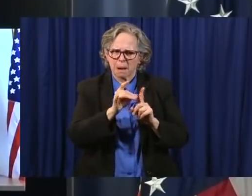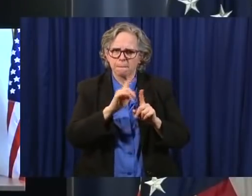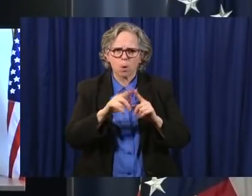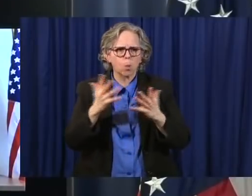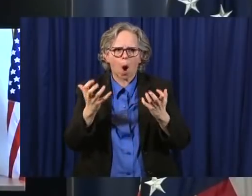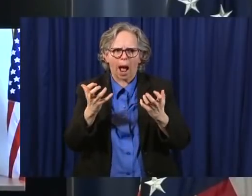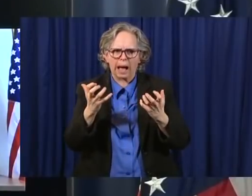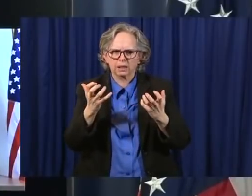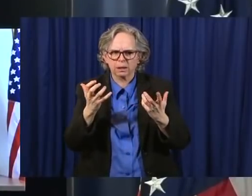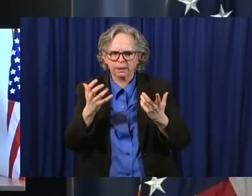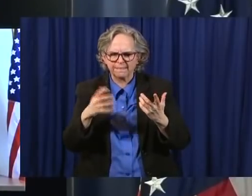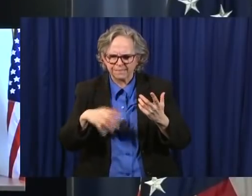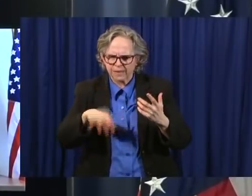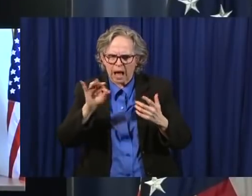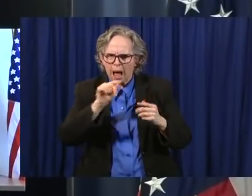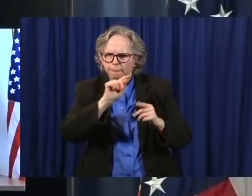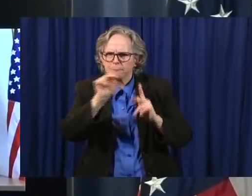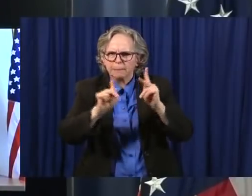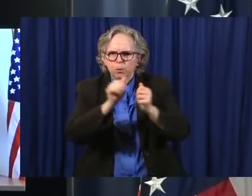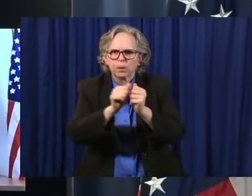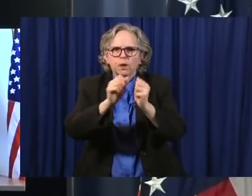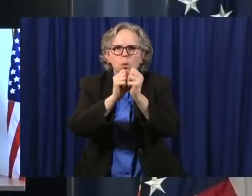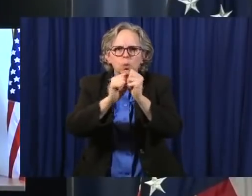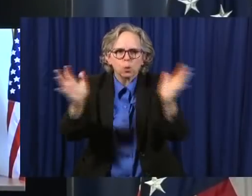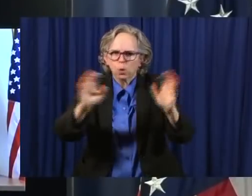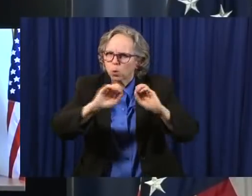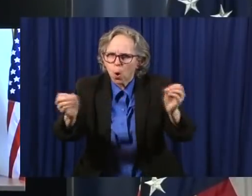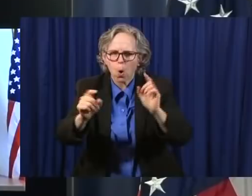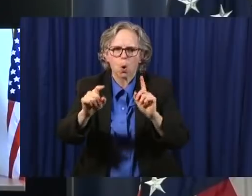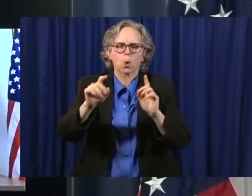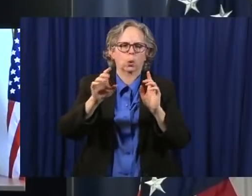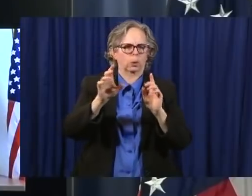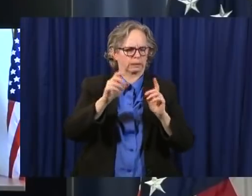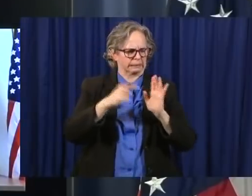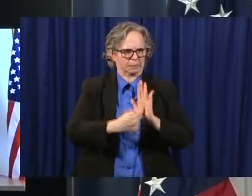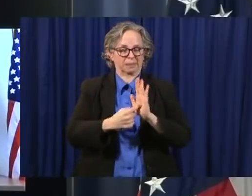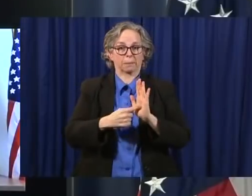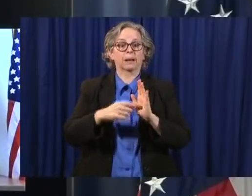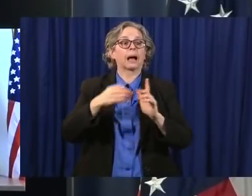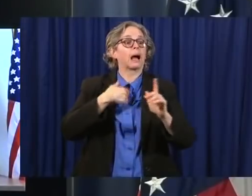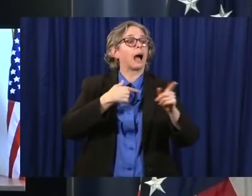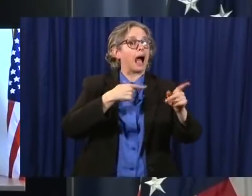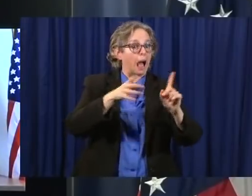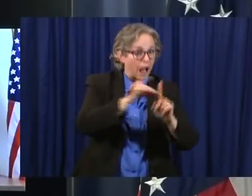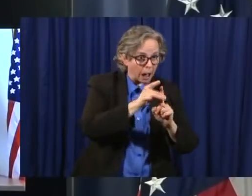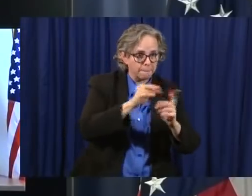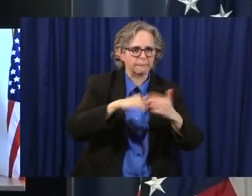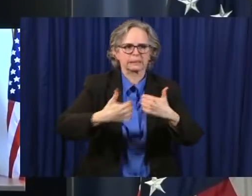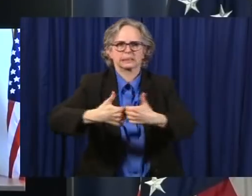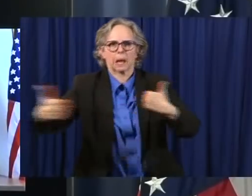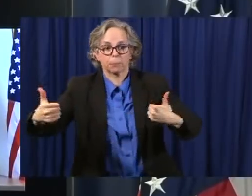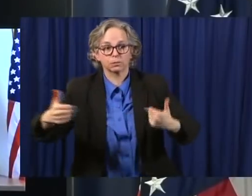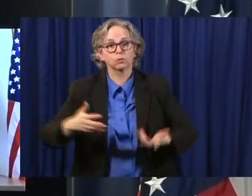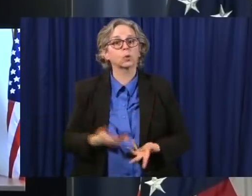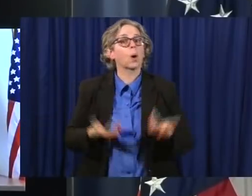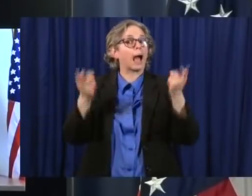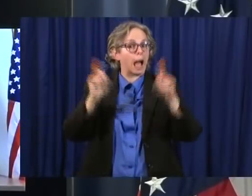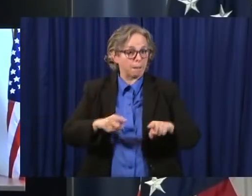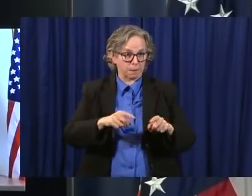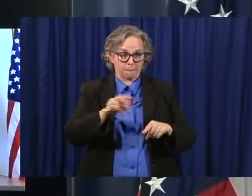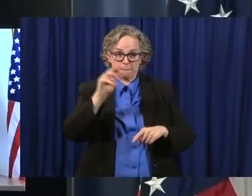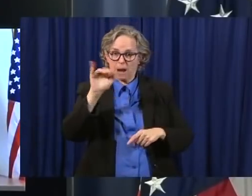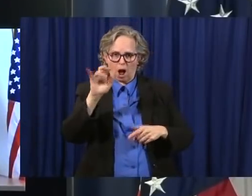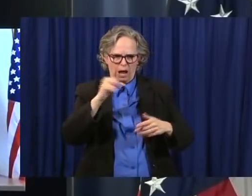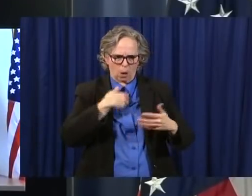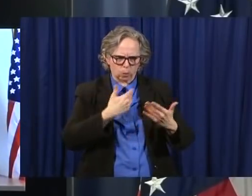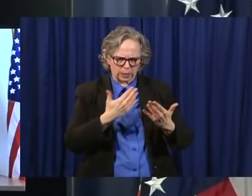positive and then separate them physically from everyone else. When we got the results back from Marion, there were so many people who were asymptomatic